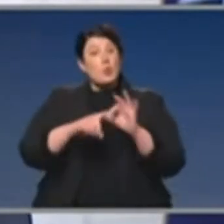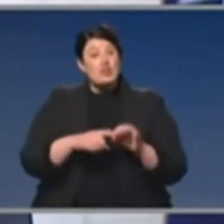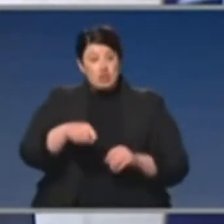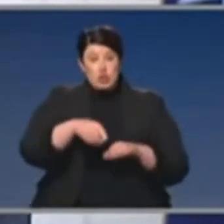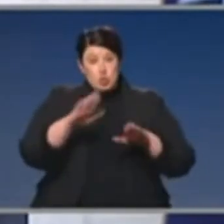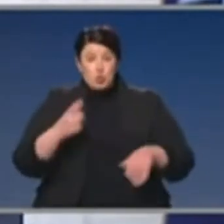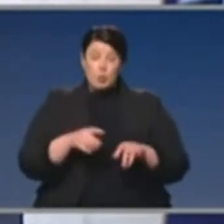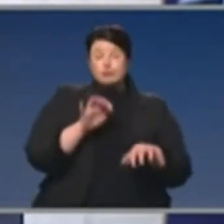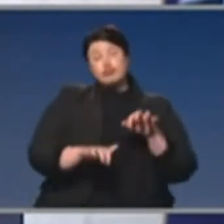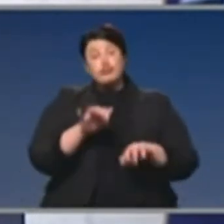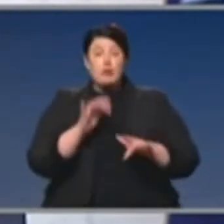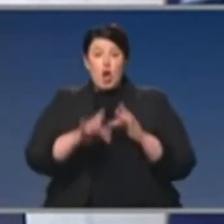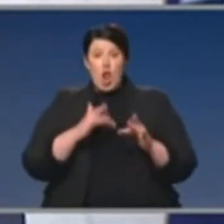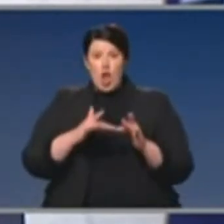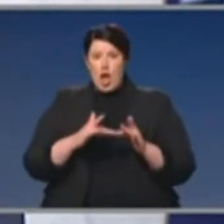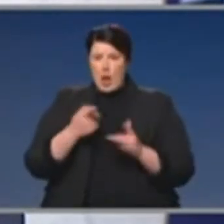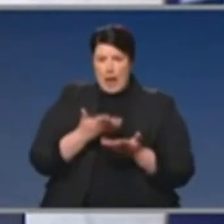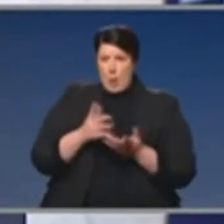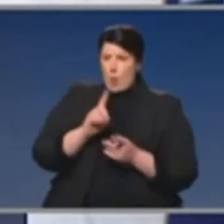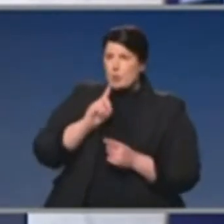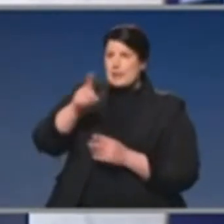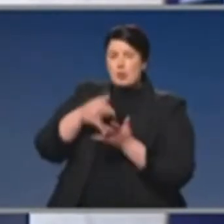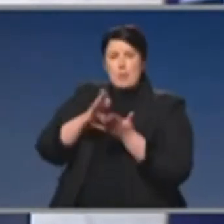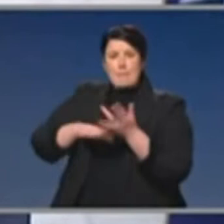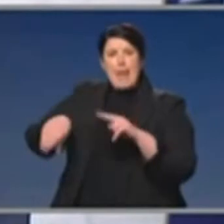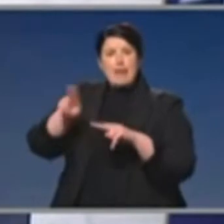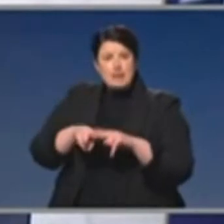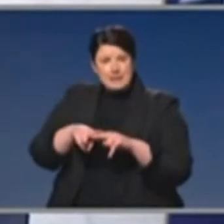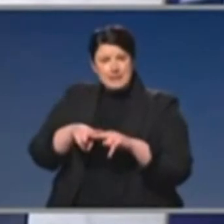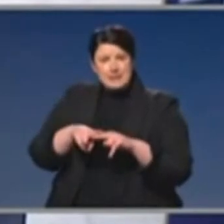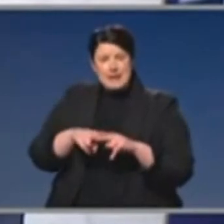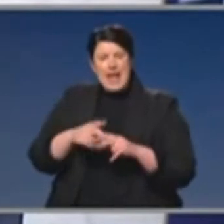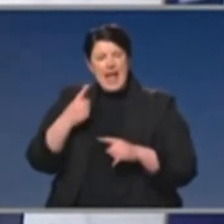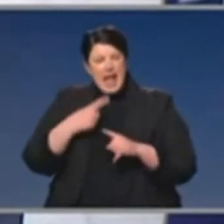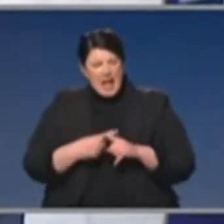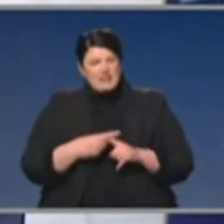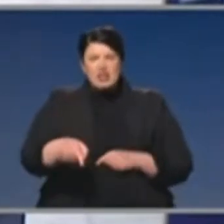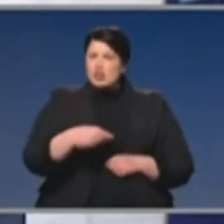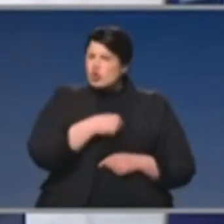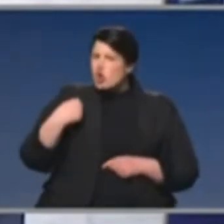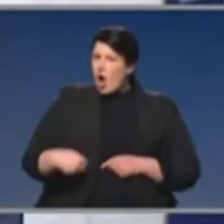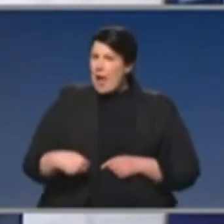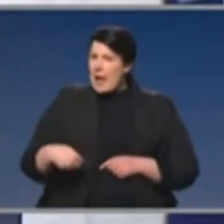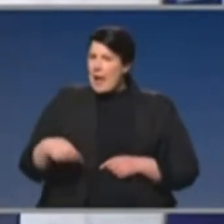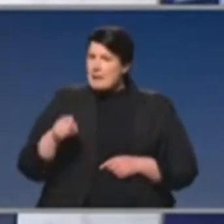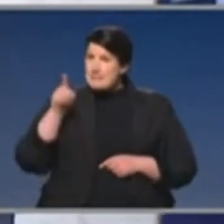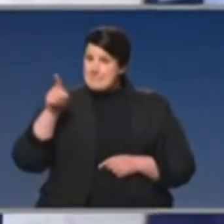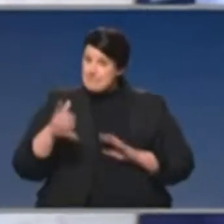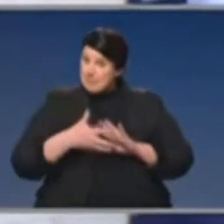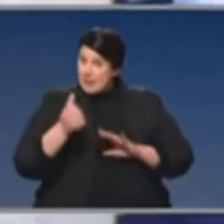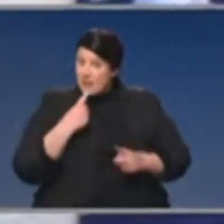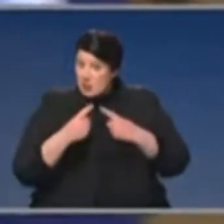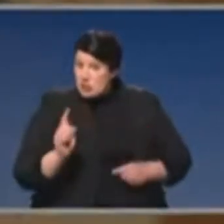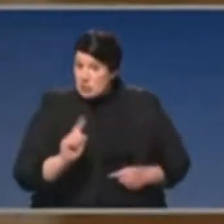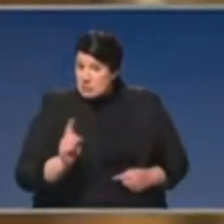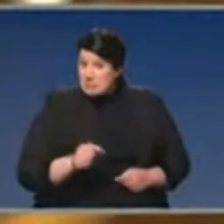to keep them safe? And Prime Minister, on China and the cyber threat, how much of this strategy is about China?